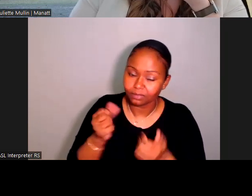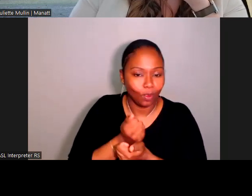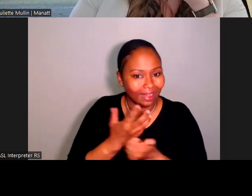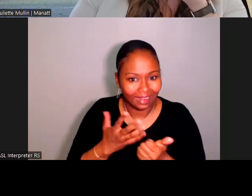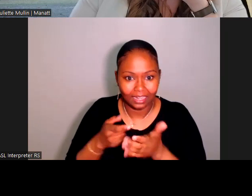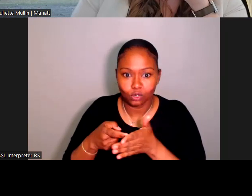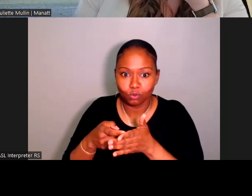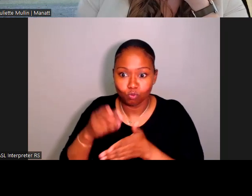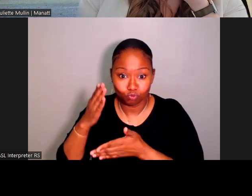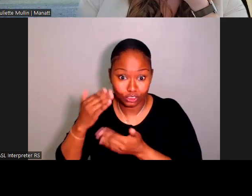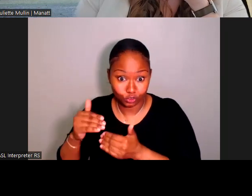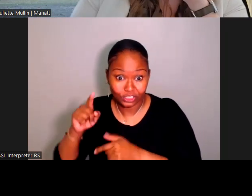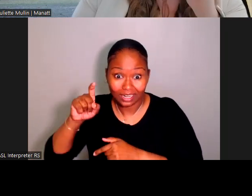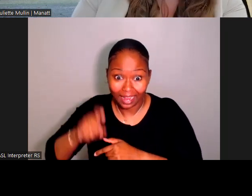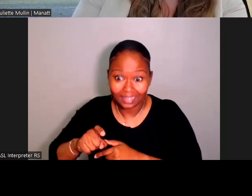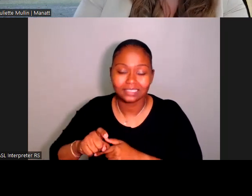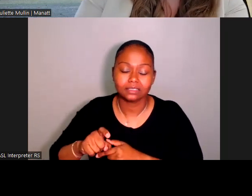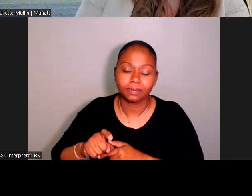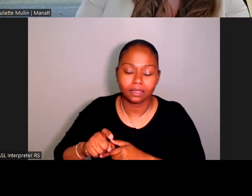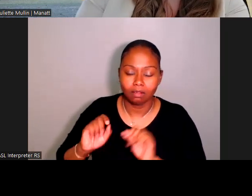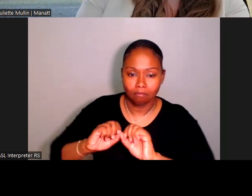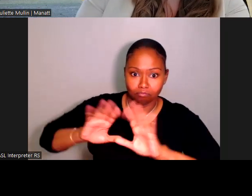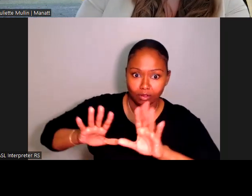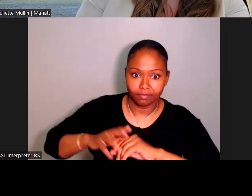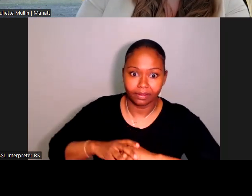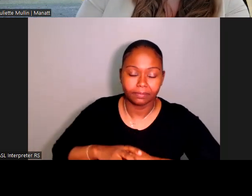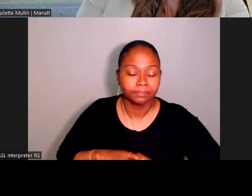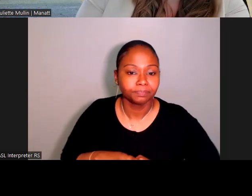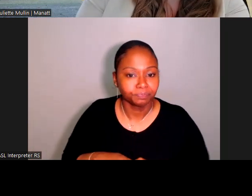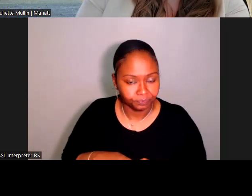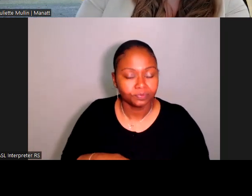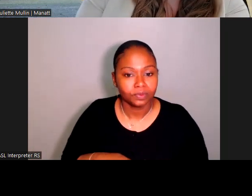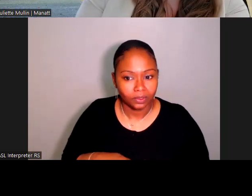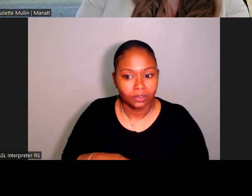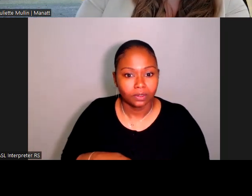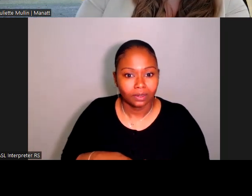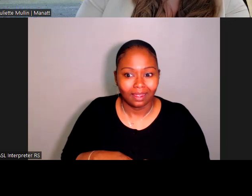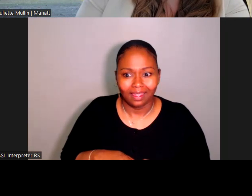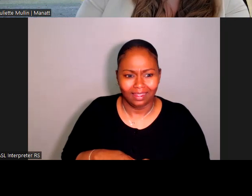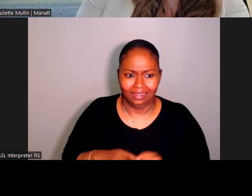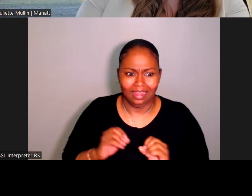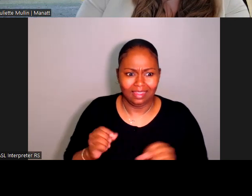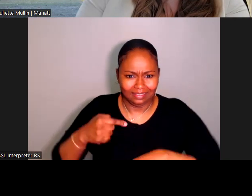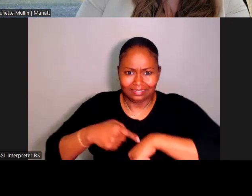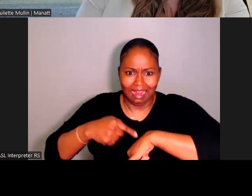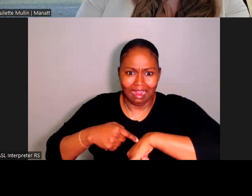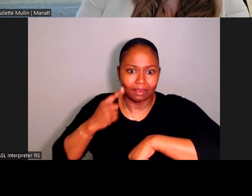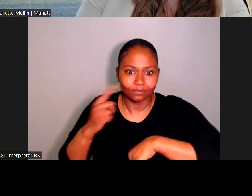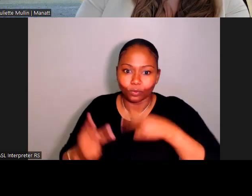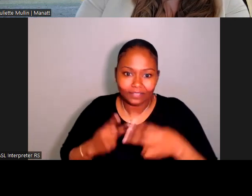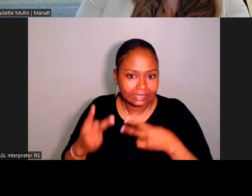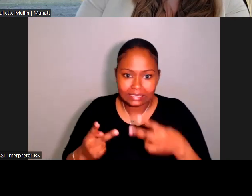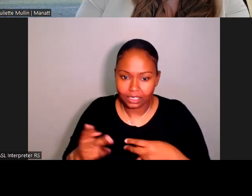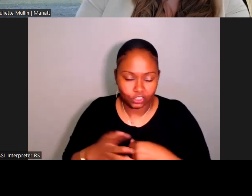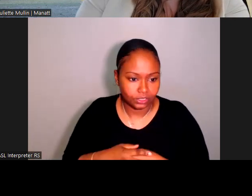justified. And there is no justification for limiting time of visitation